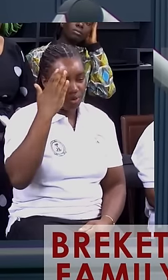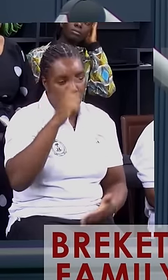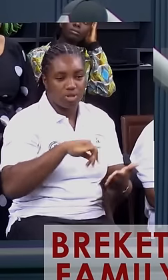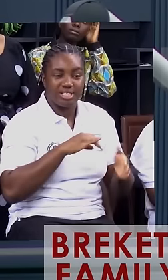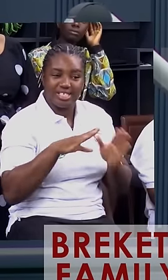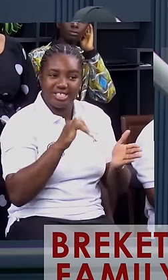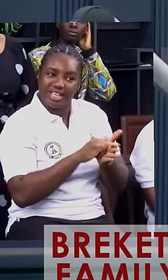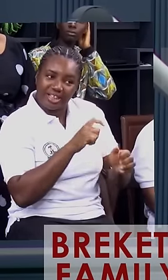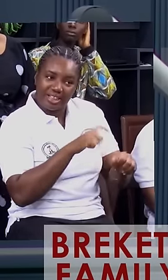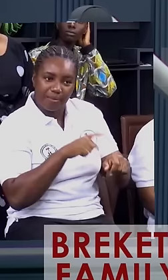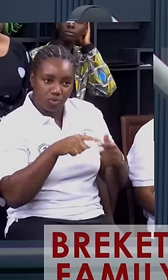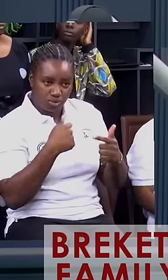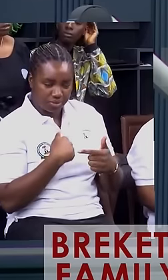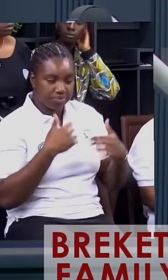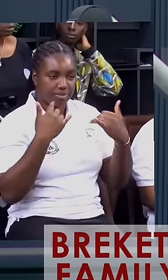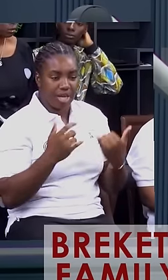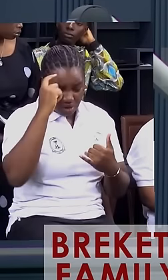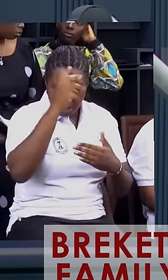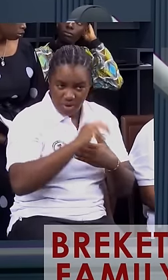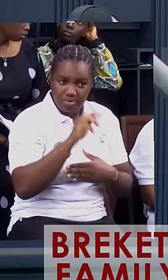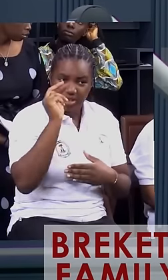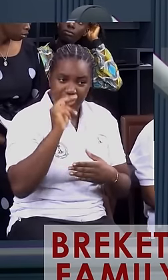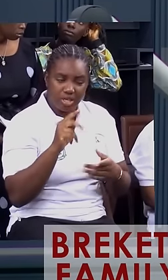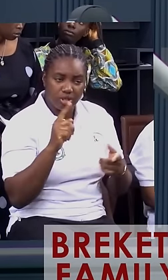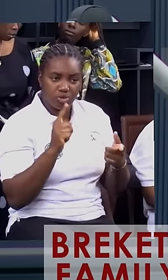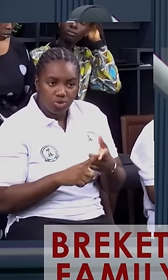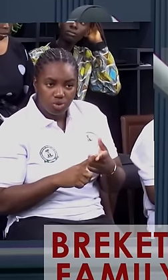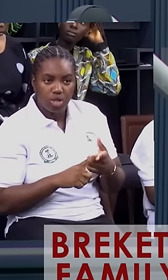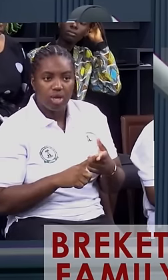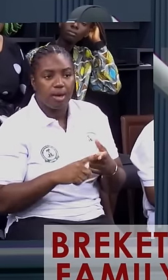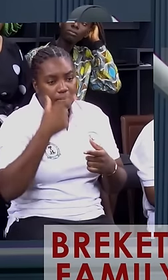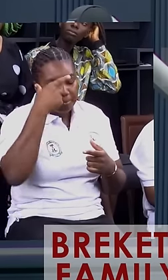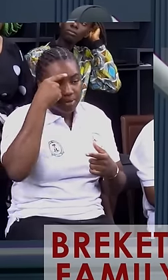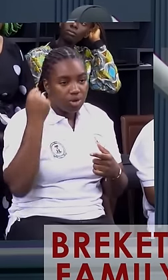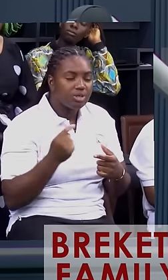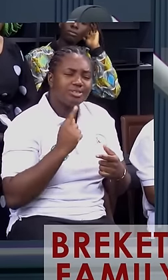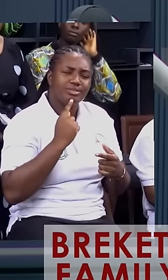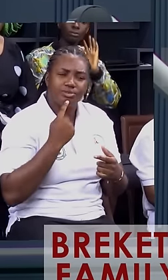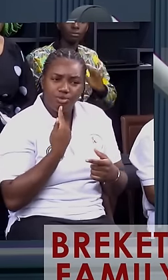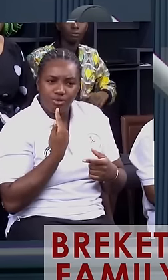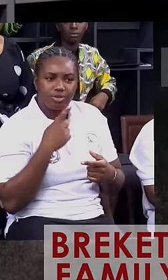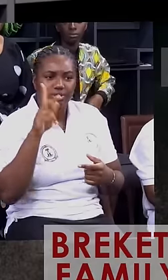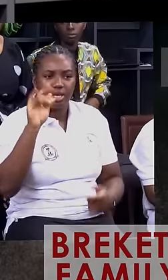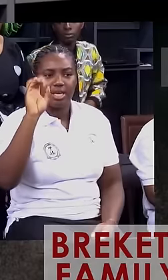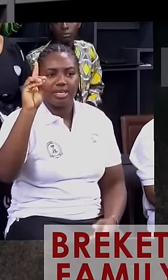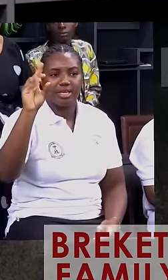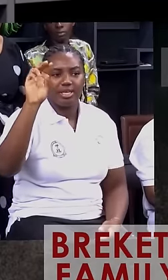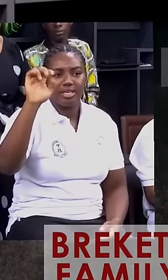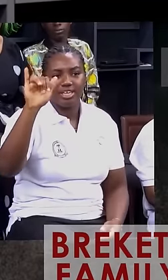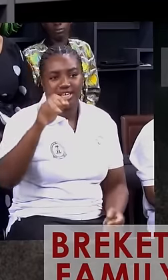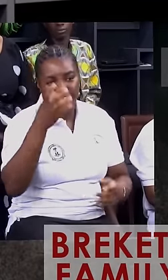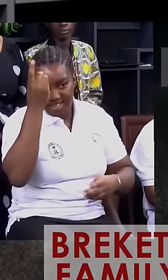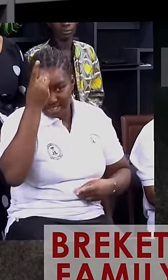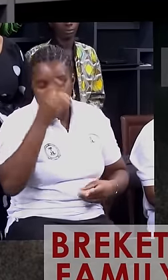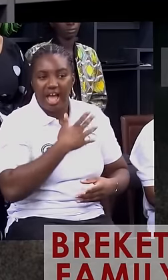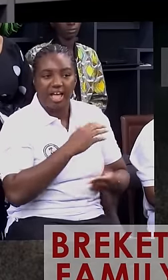the government needs to, because the kidney, chronic end-stage kidney disease has become a